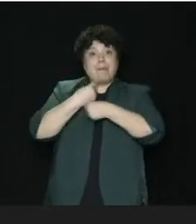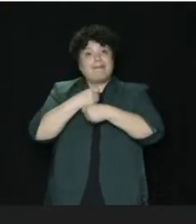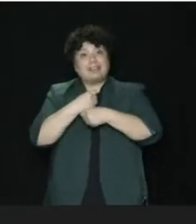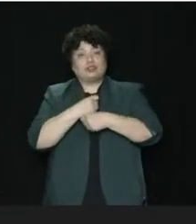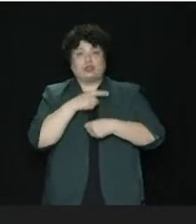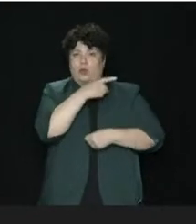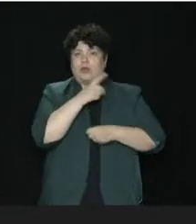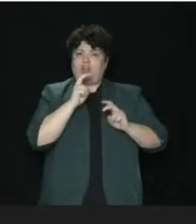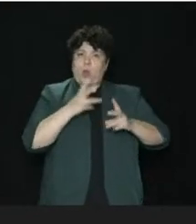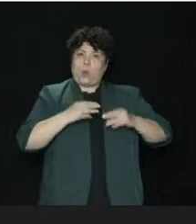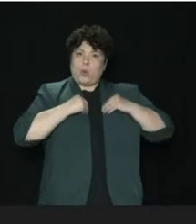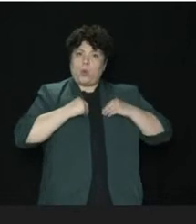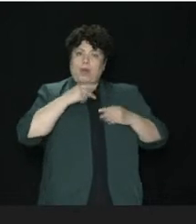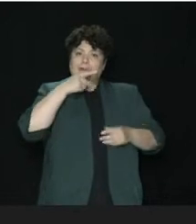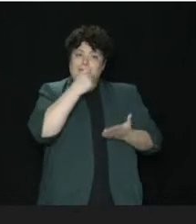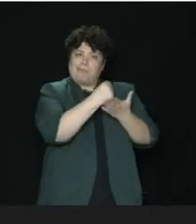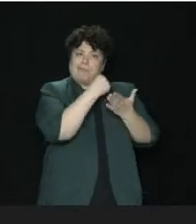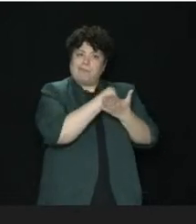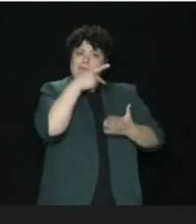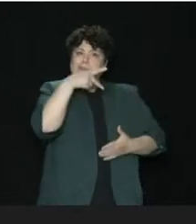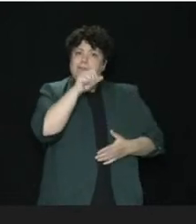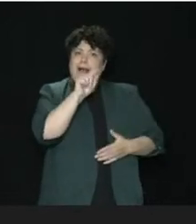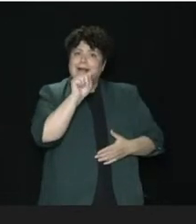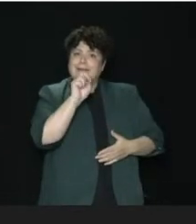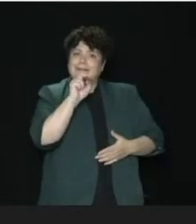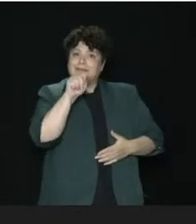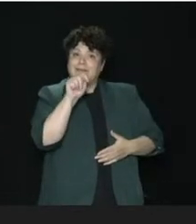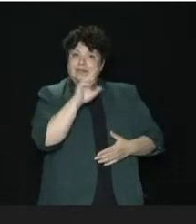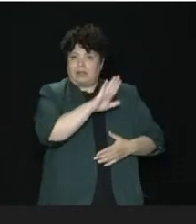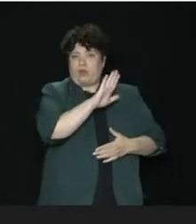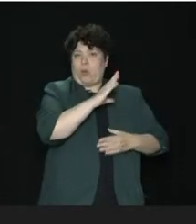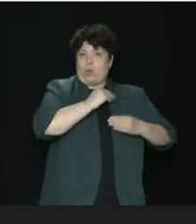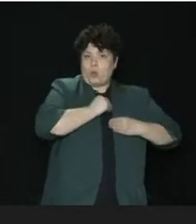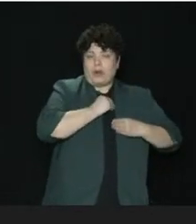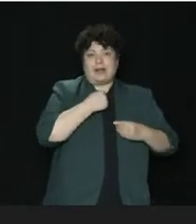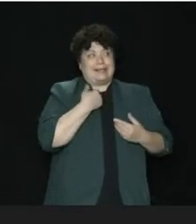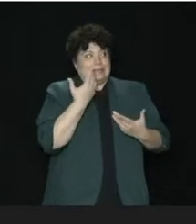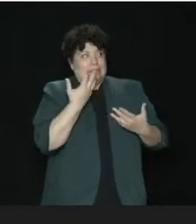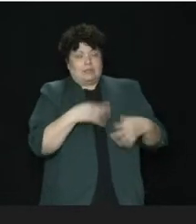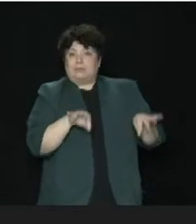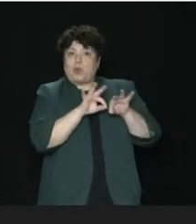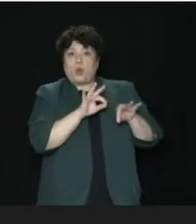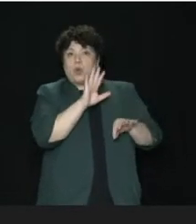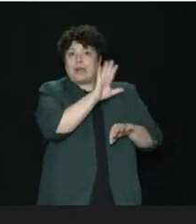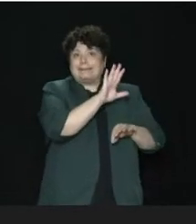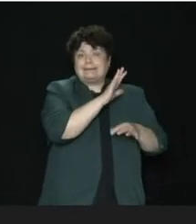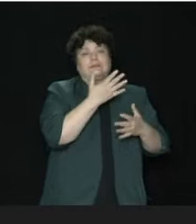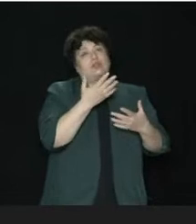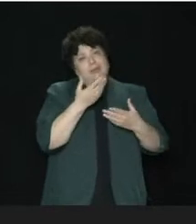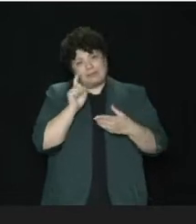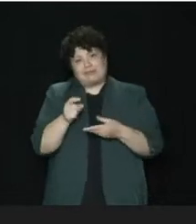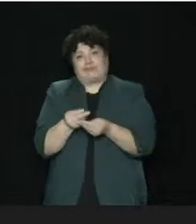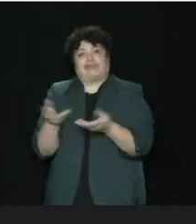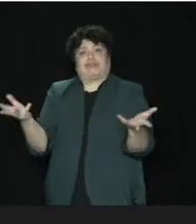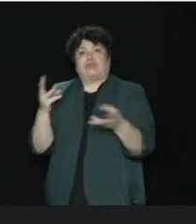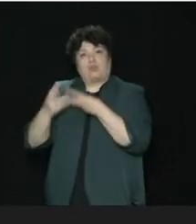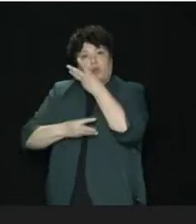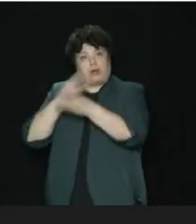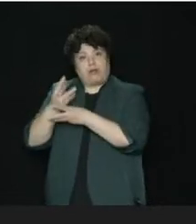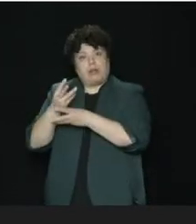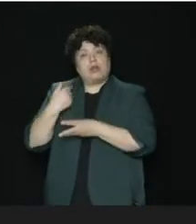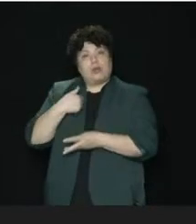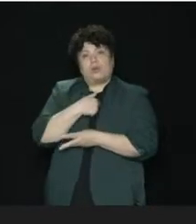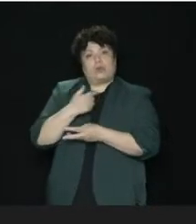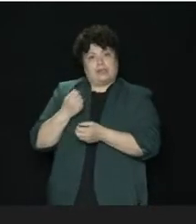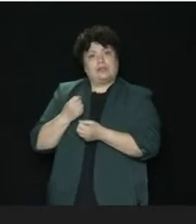Canada is actively participating in them, but we understand how important it is to get vaccines to the most vulnerable around the world, and we will keep working